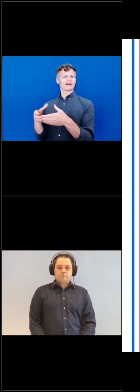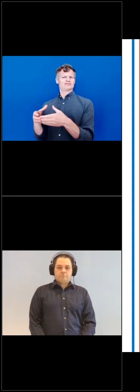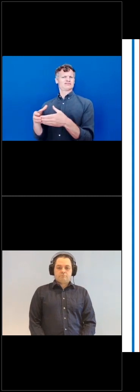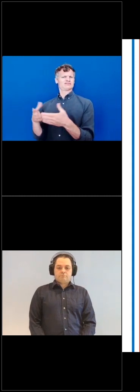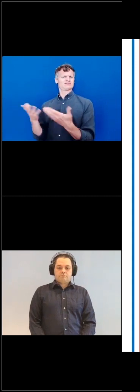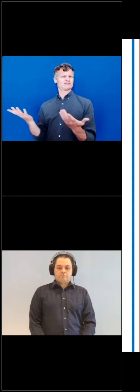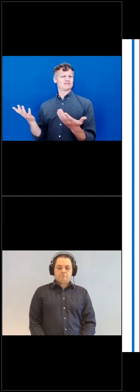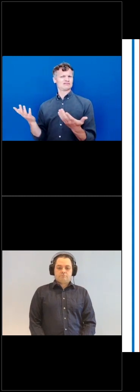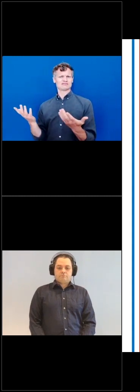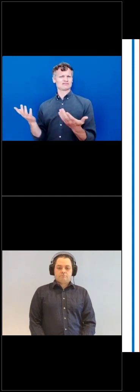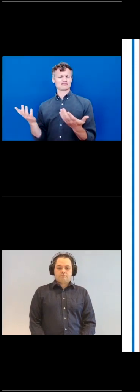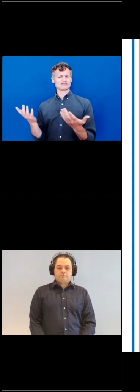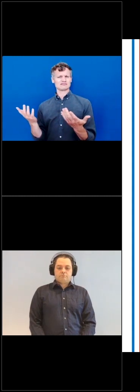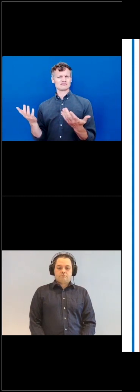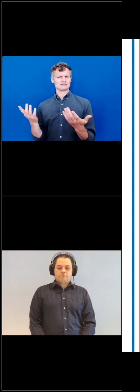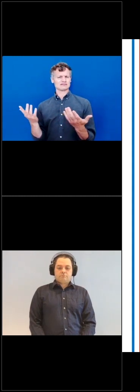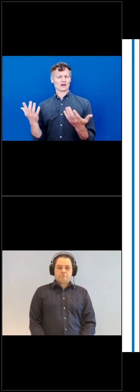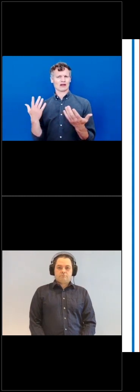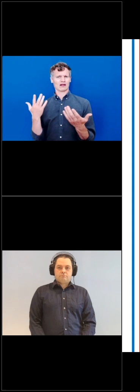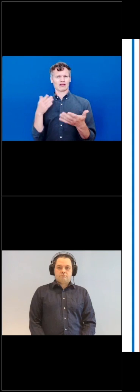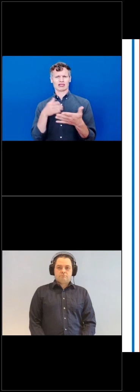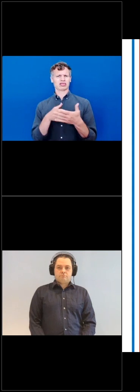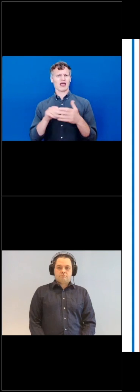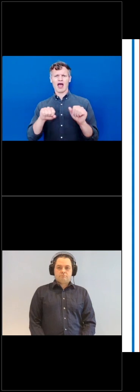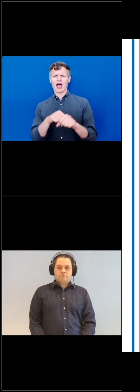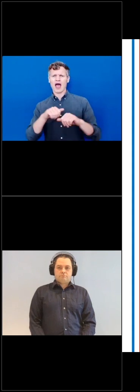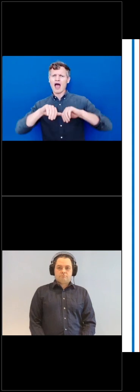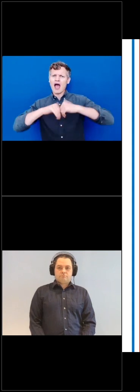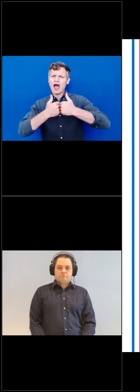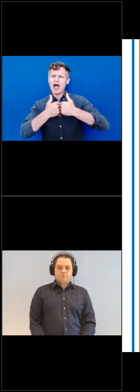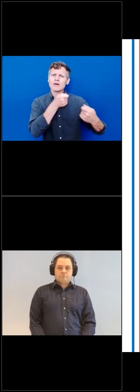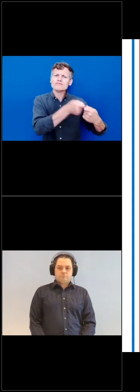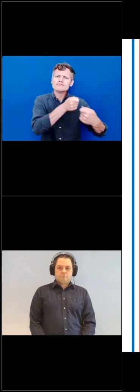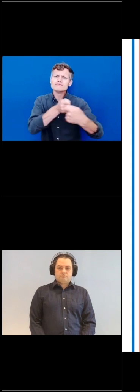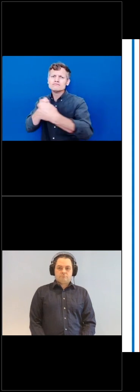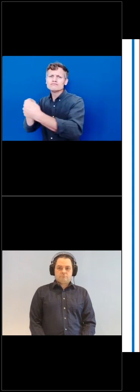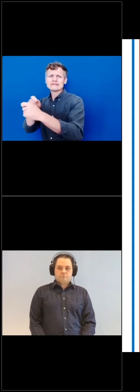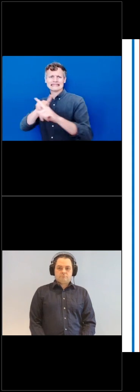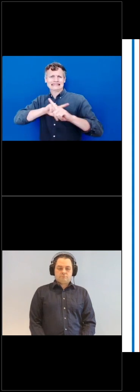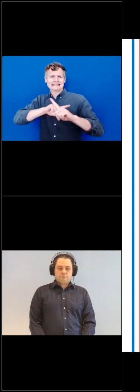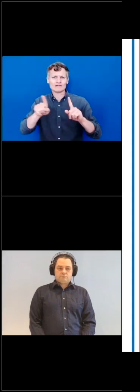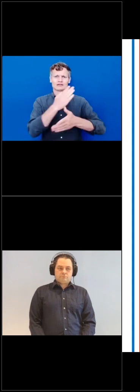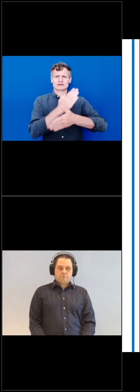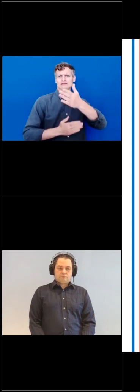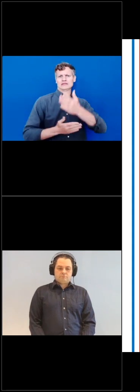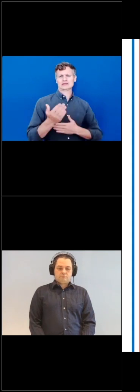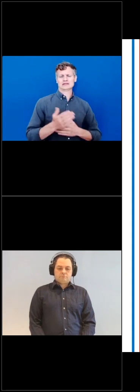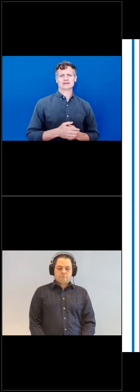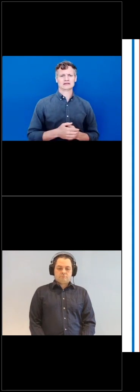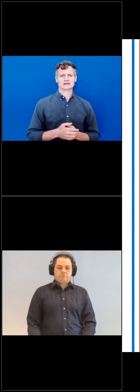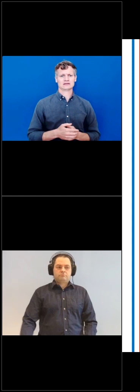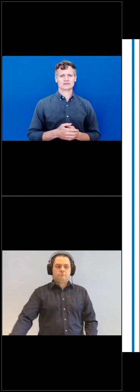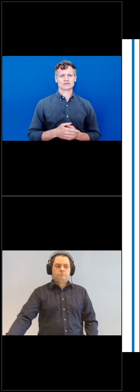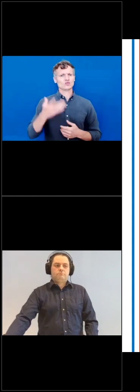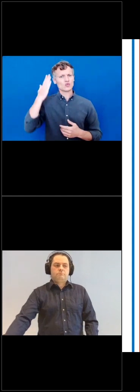humanitarian responses afterwards. While there's limited evidence available as well on additional violence and stigma persons with